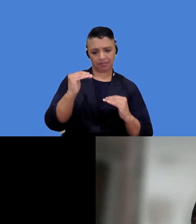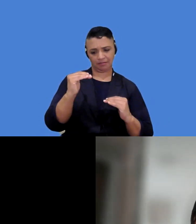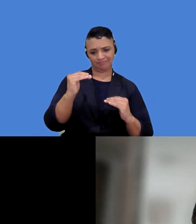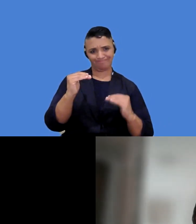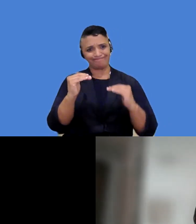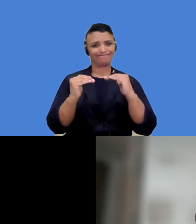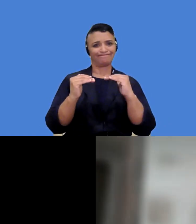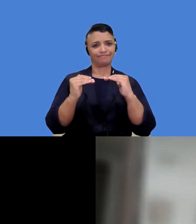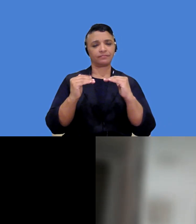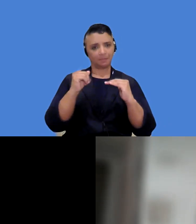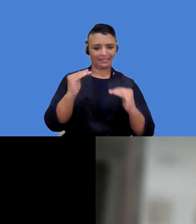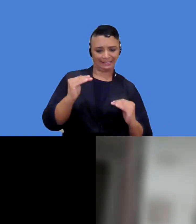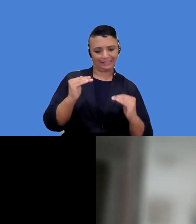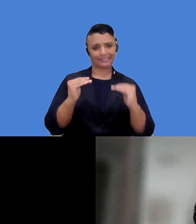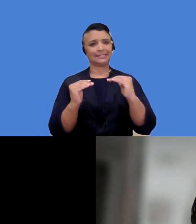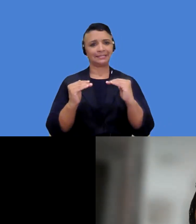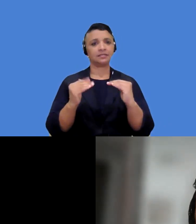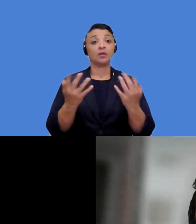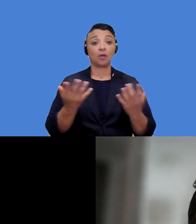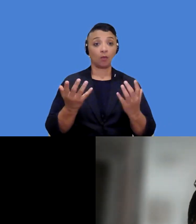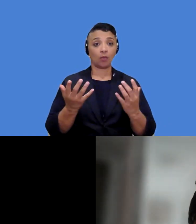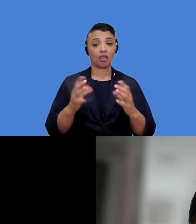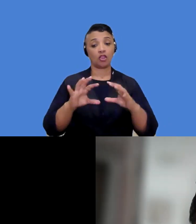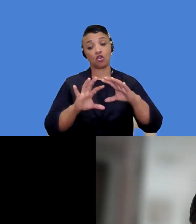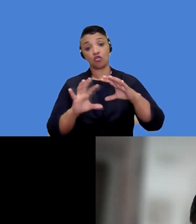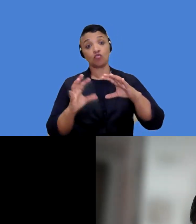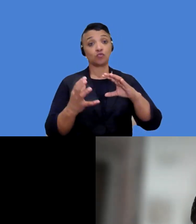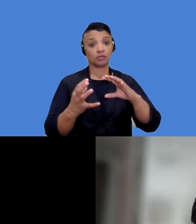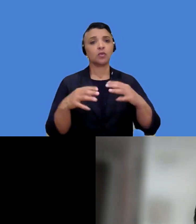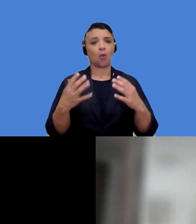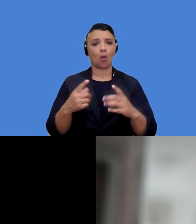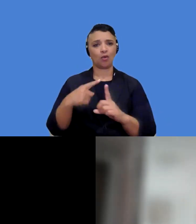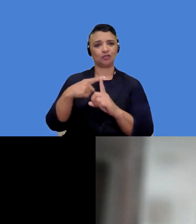specifically relevant for a region or a certain target group.